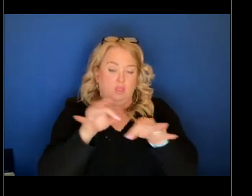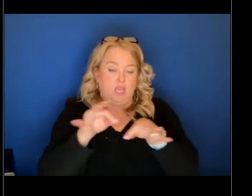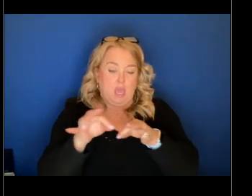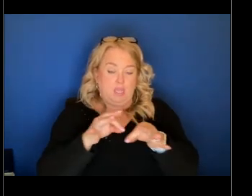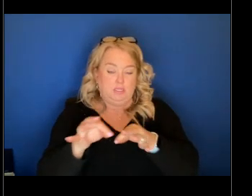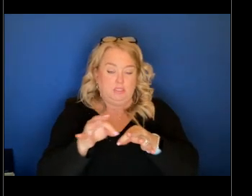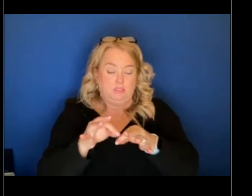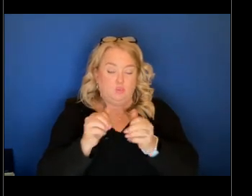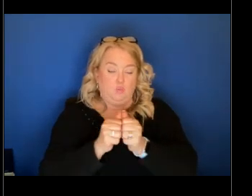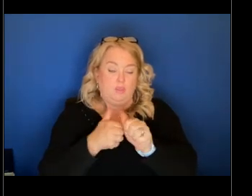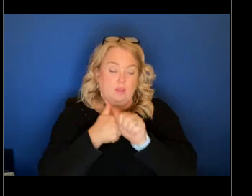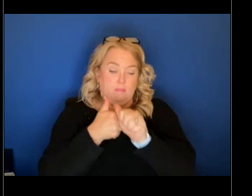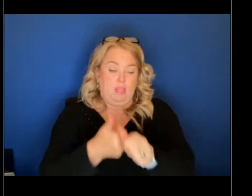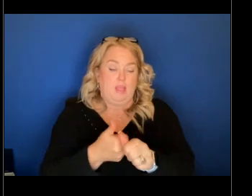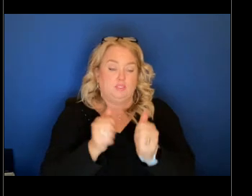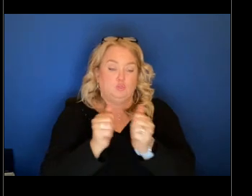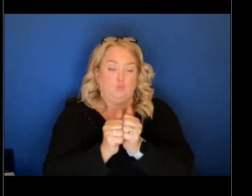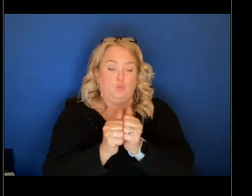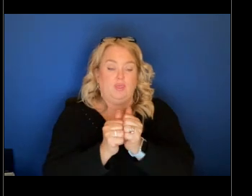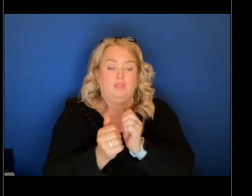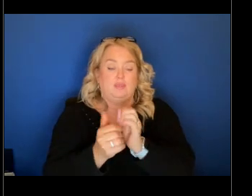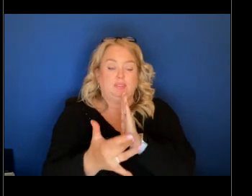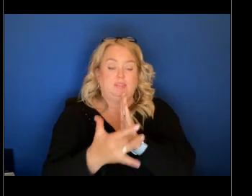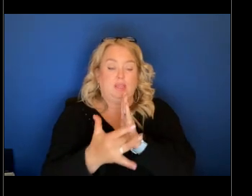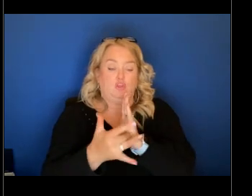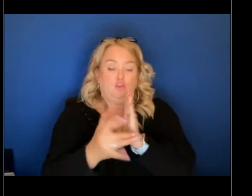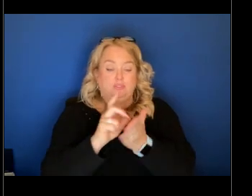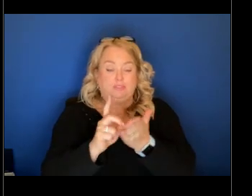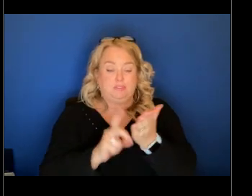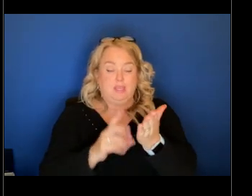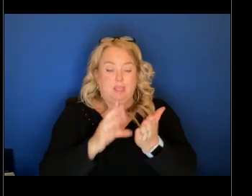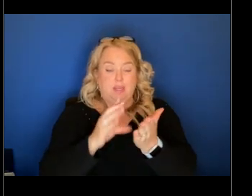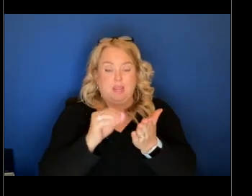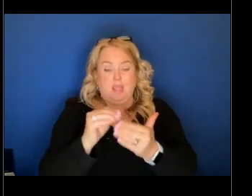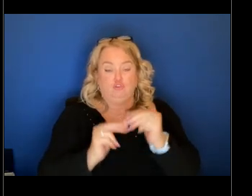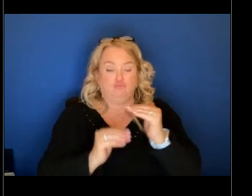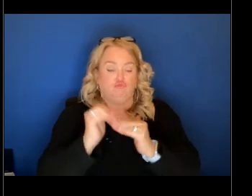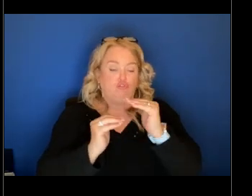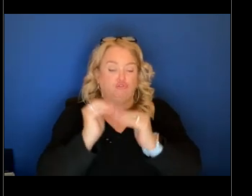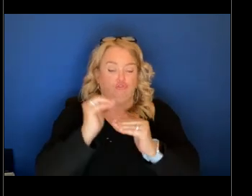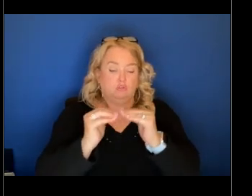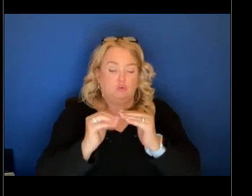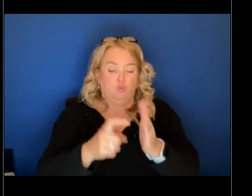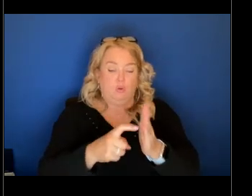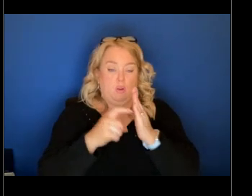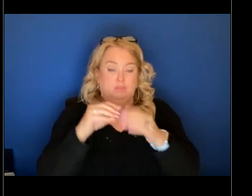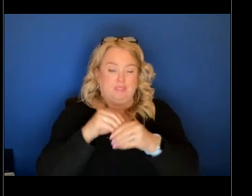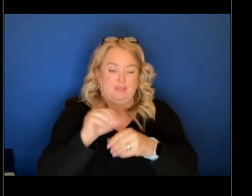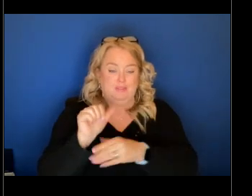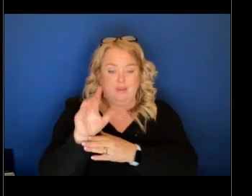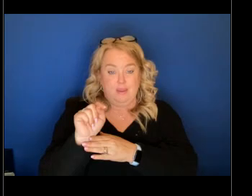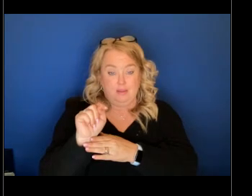about compliance with the technical design and construction requirements in the Act.